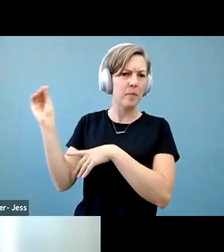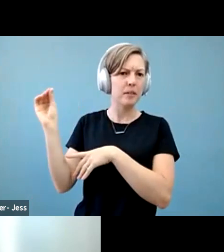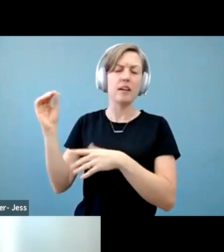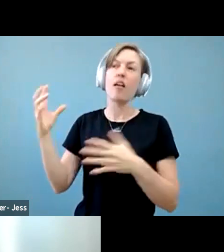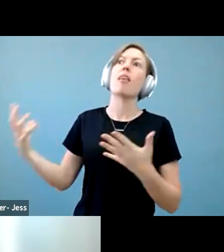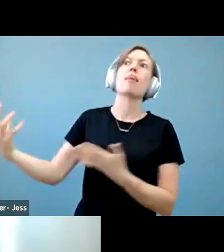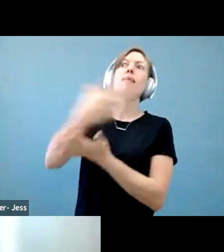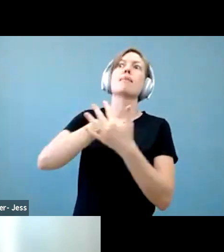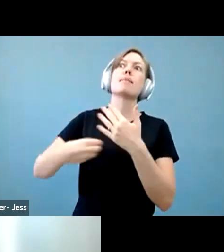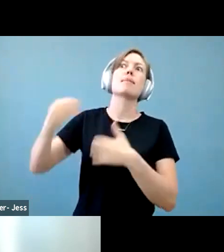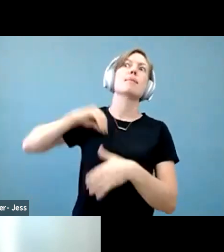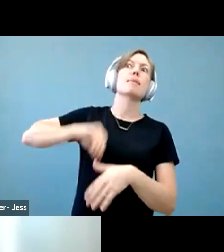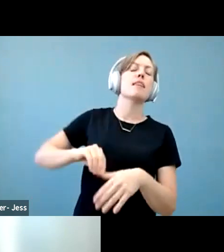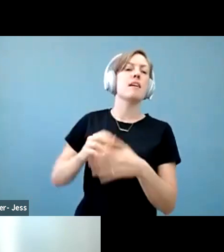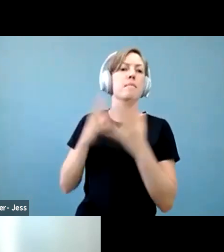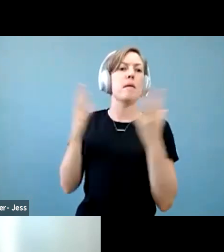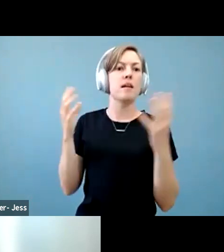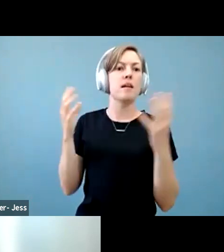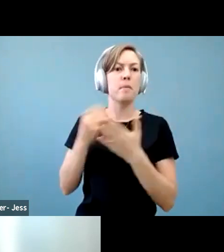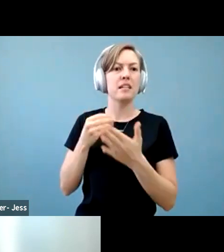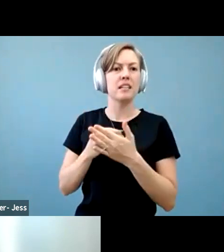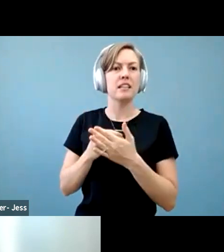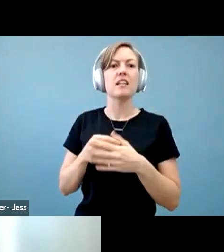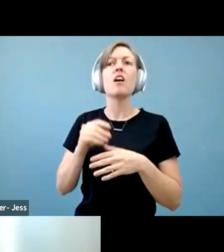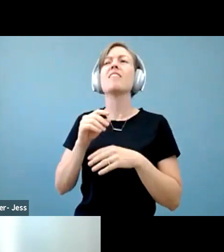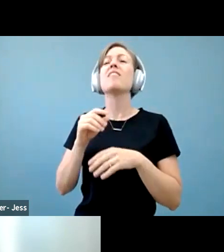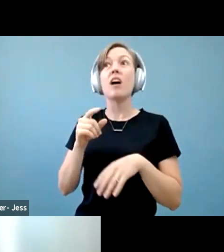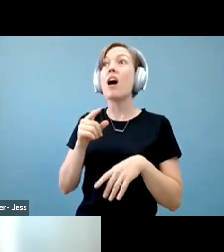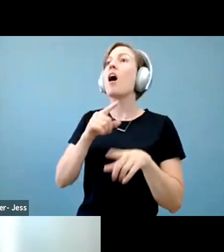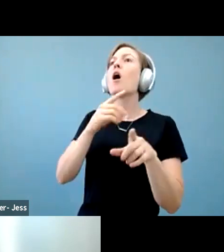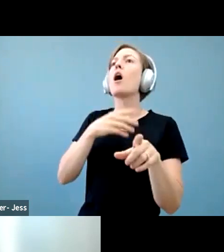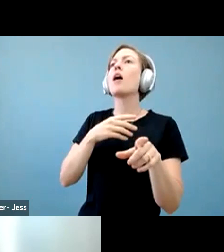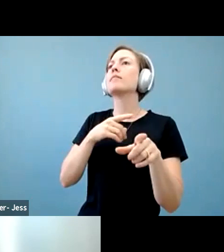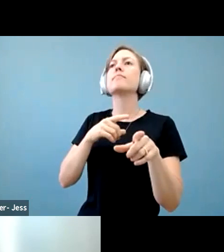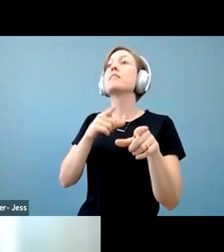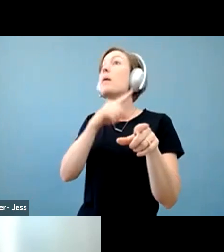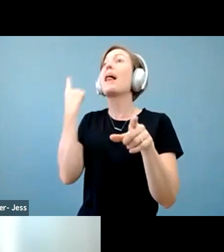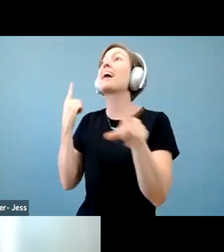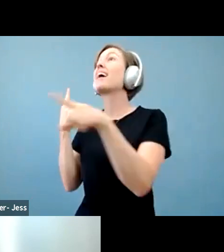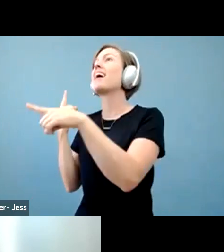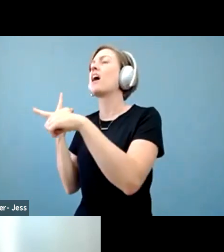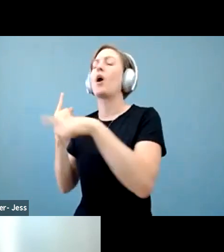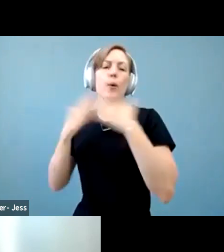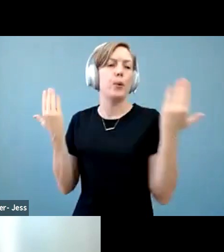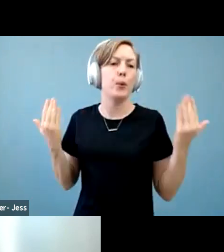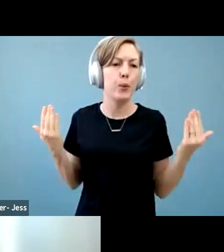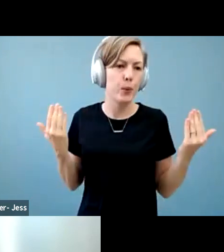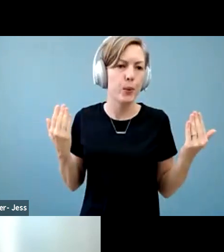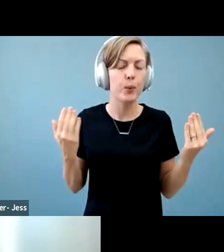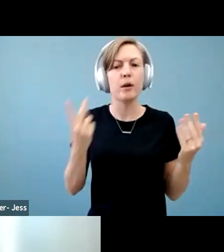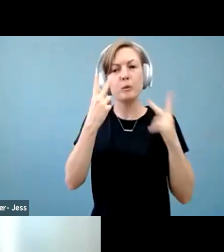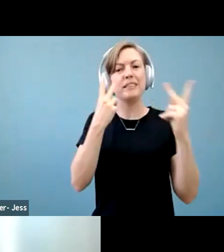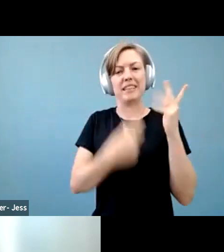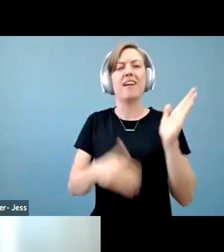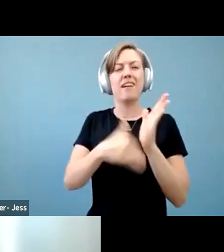tons of money and making all these choices, not a single person is African American, right? So you just see it play out over and over again. So I'm